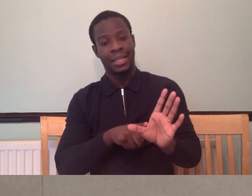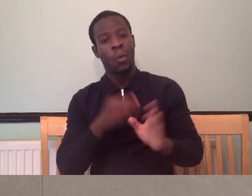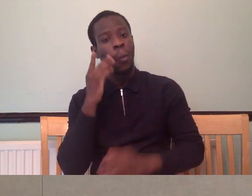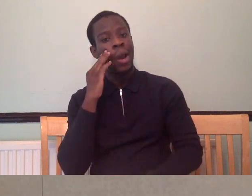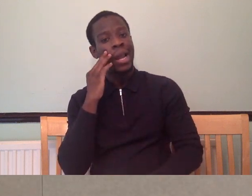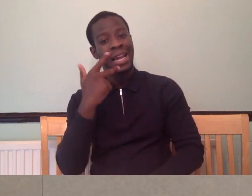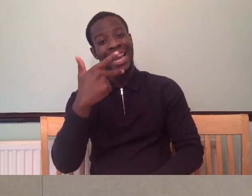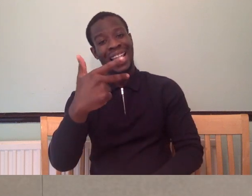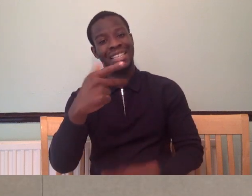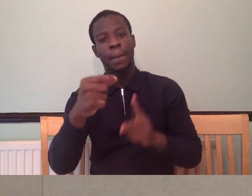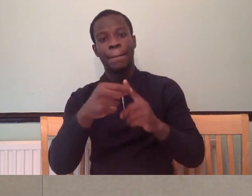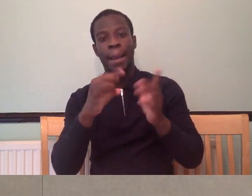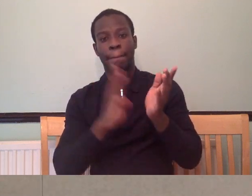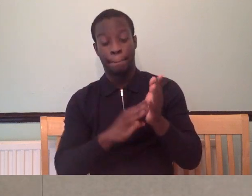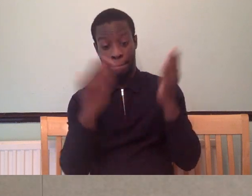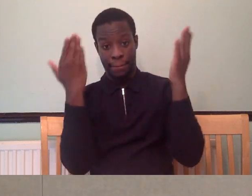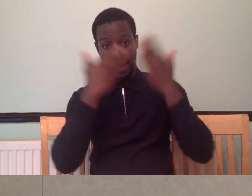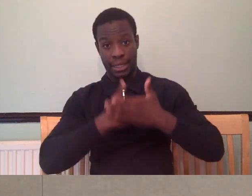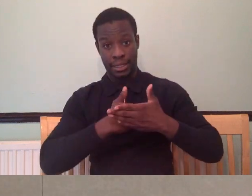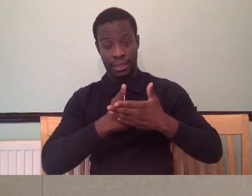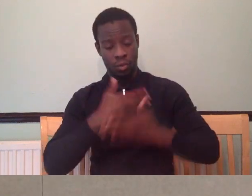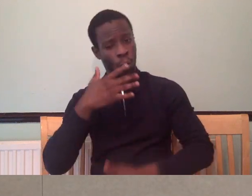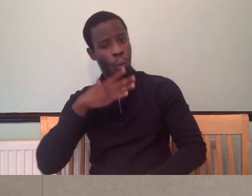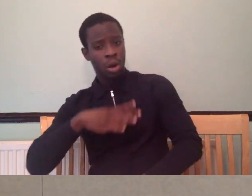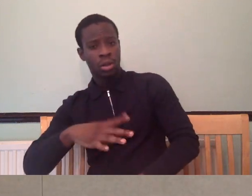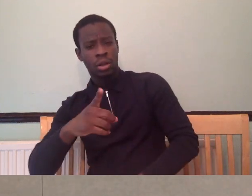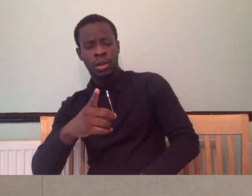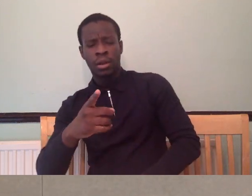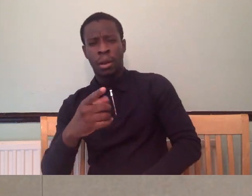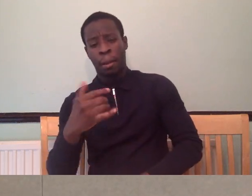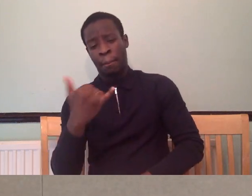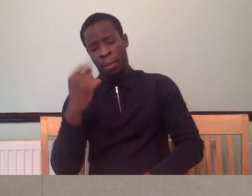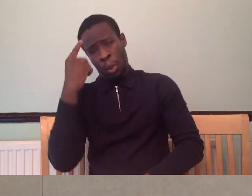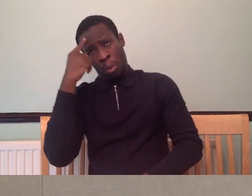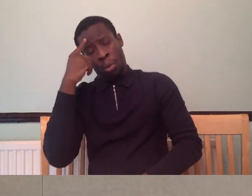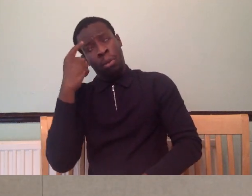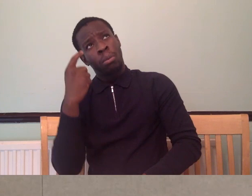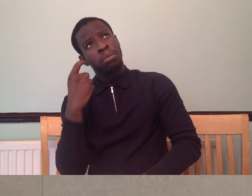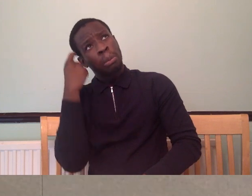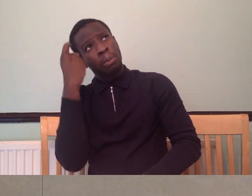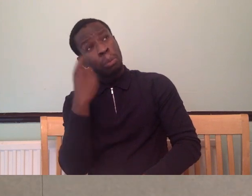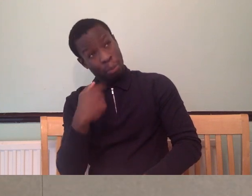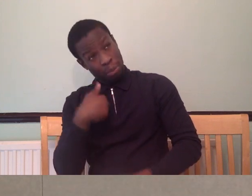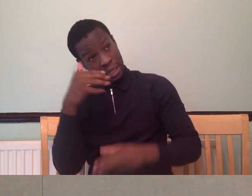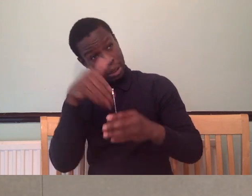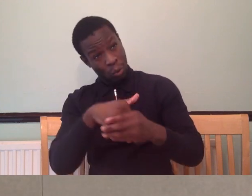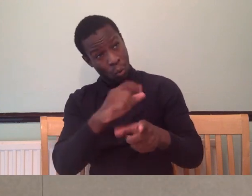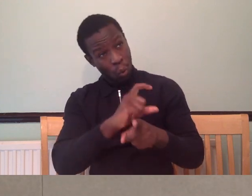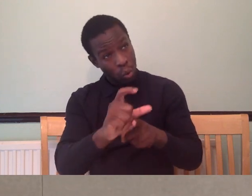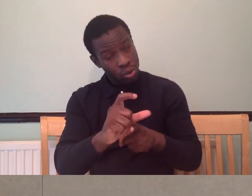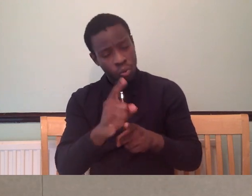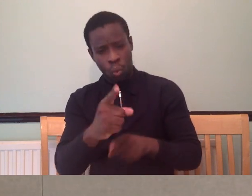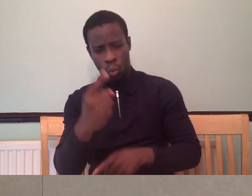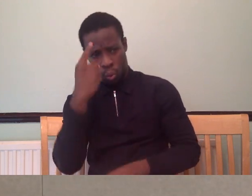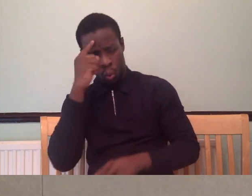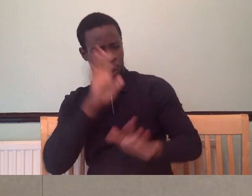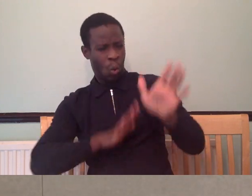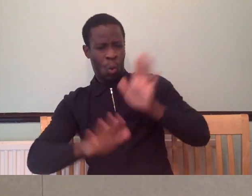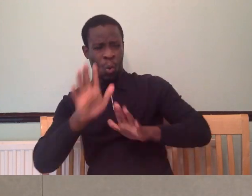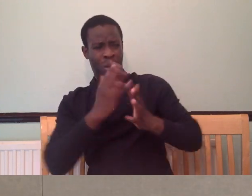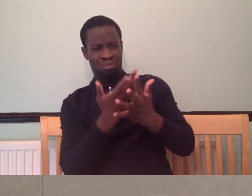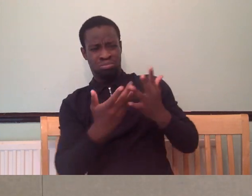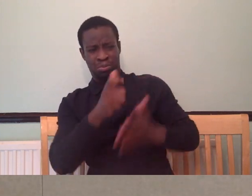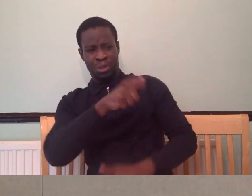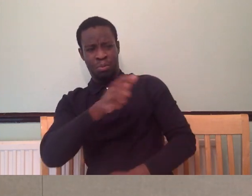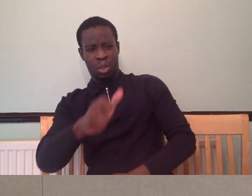about coming to an Alpha course, but you've never had time. Maybe you've not really wanted to meet with a large group of folks. Maybe you're just